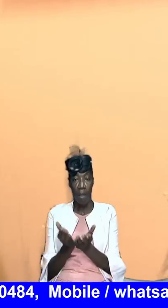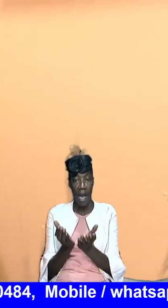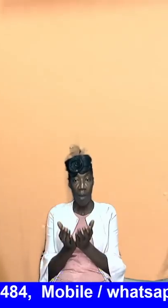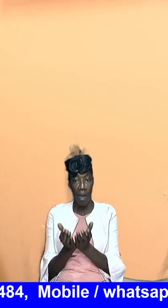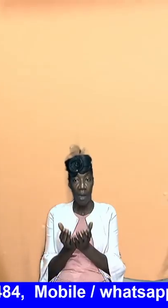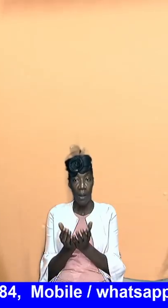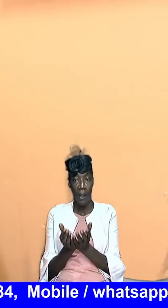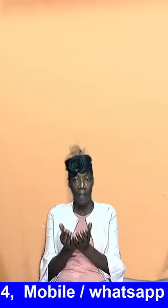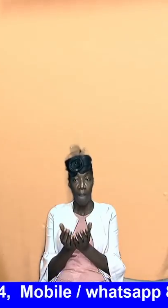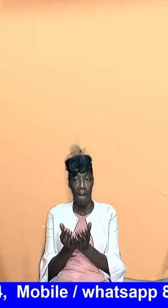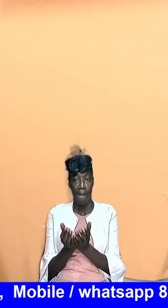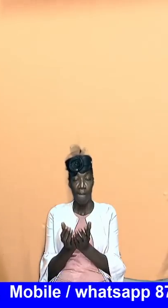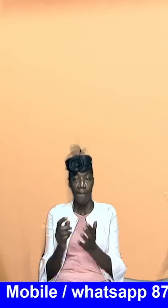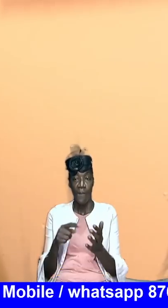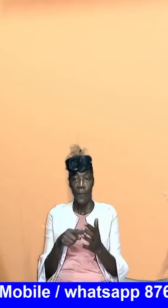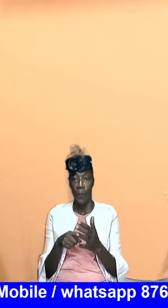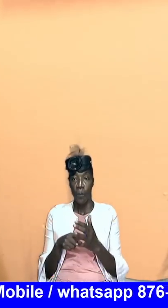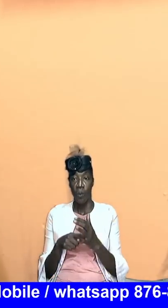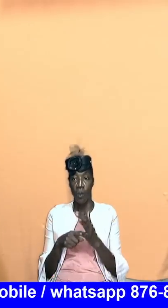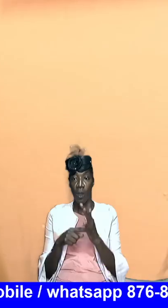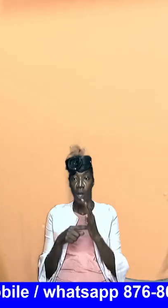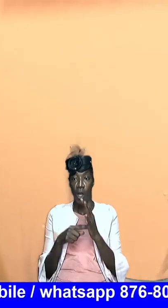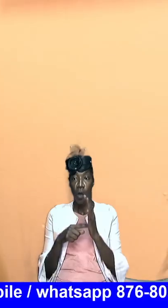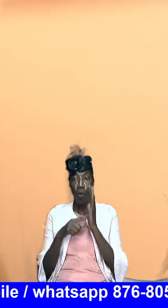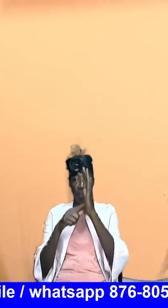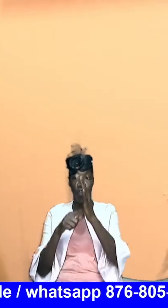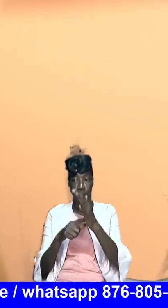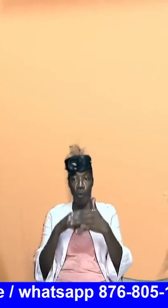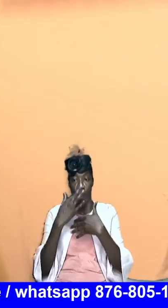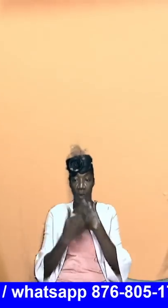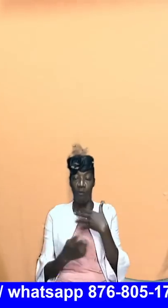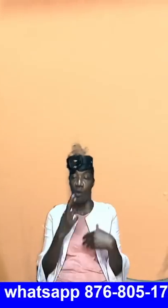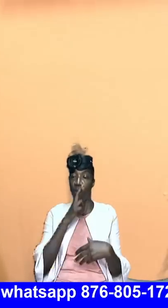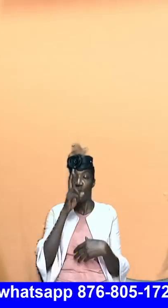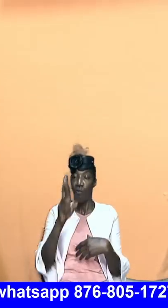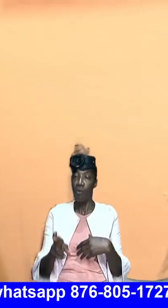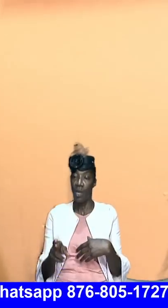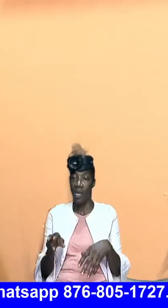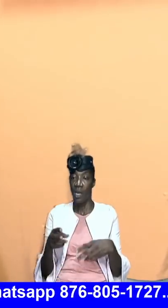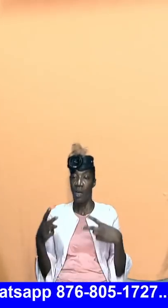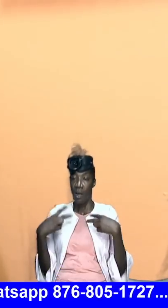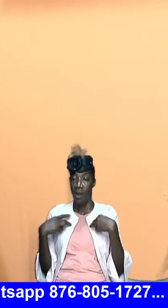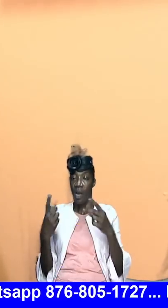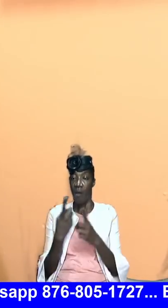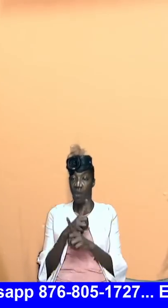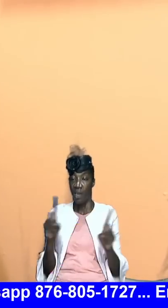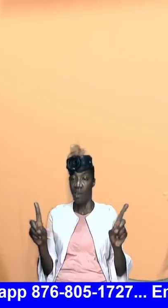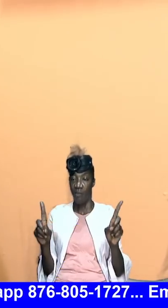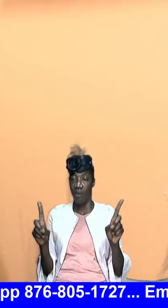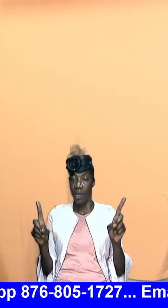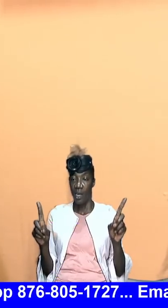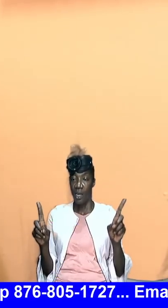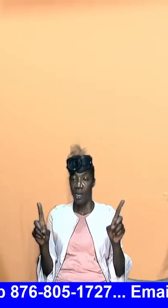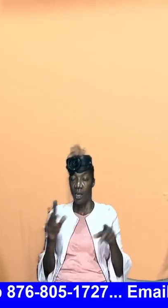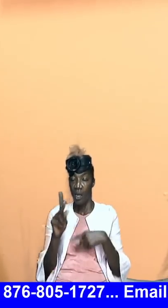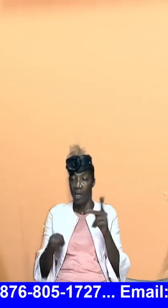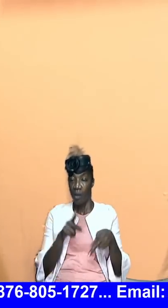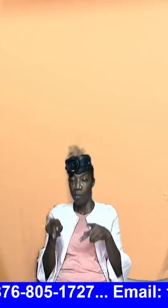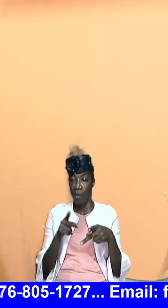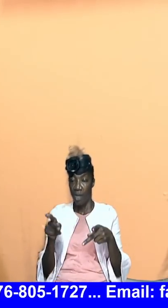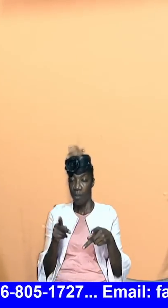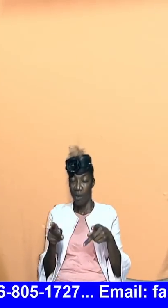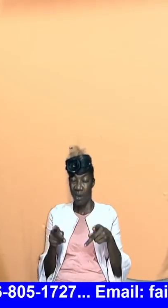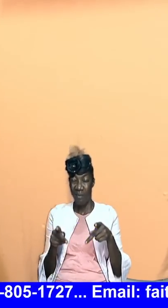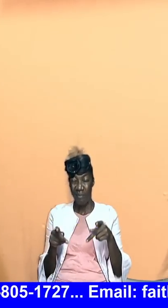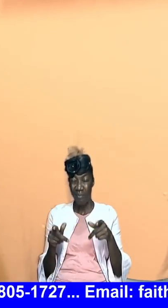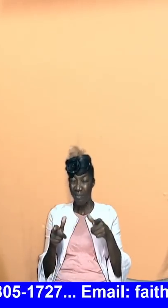that the flood is real. And although we have different people in terms of their look